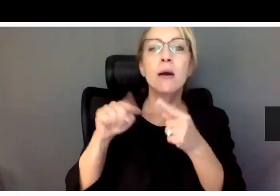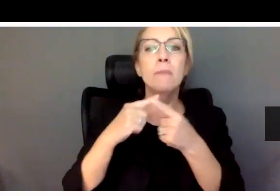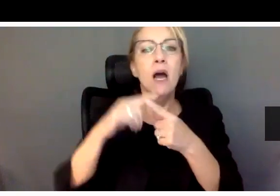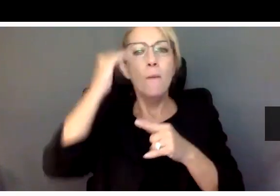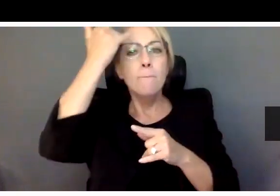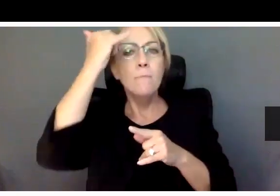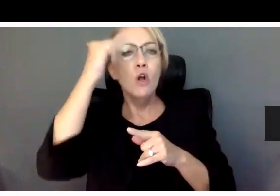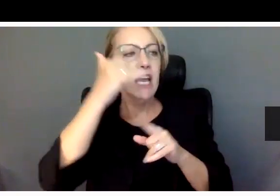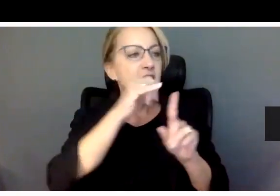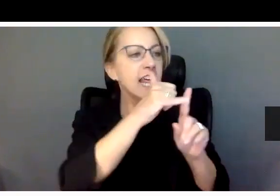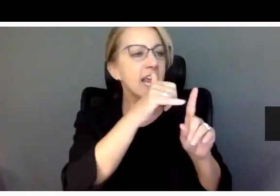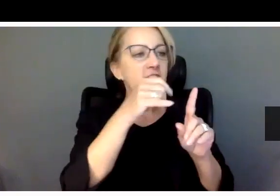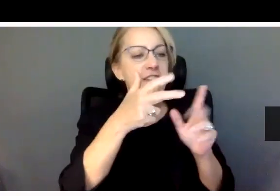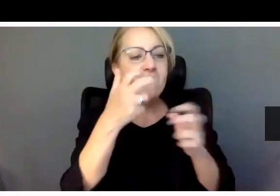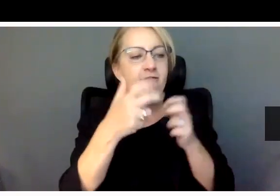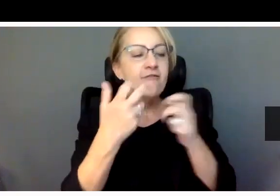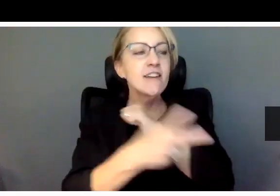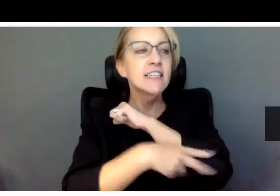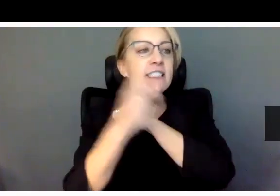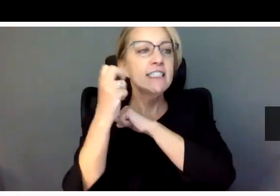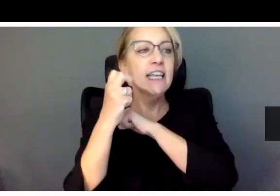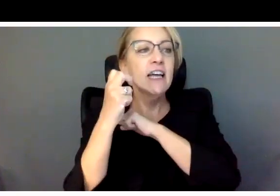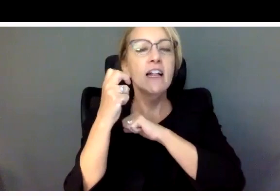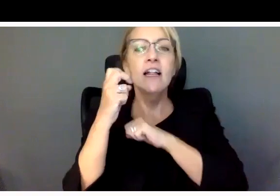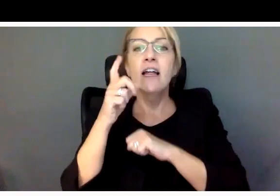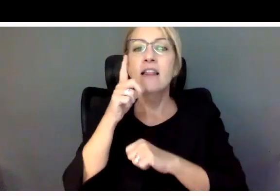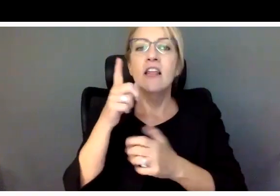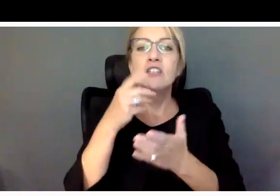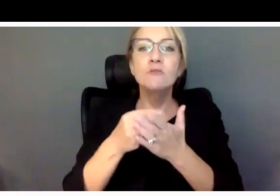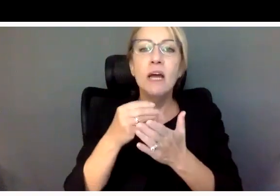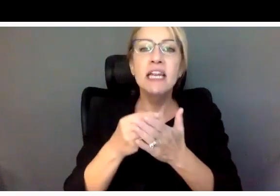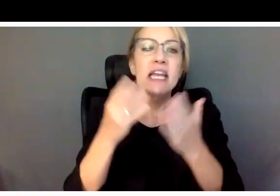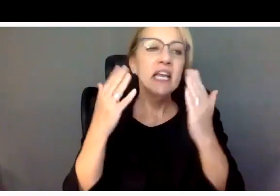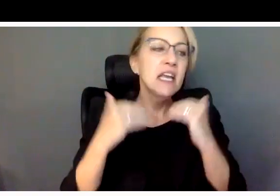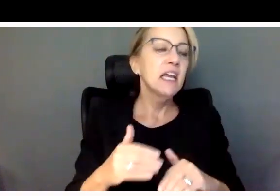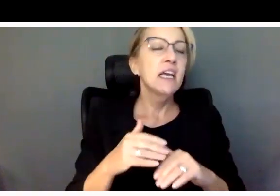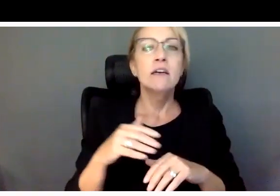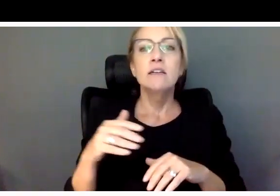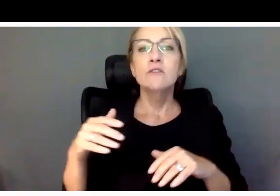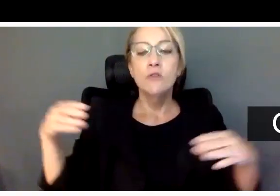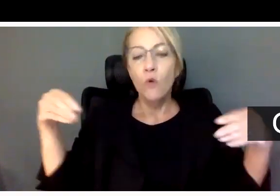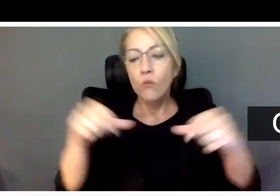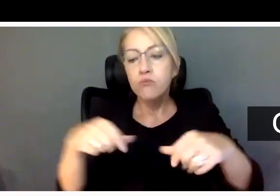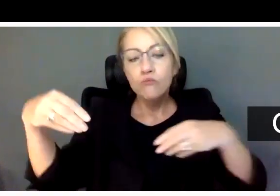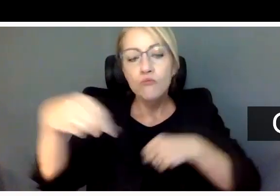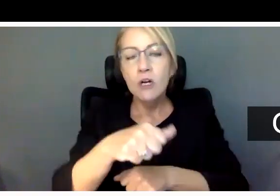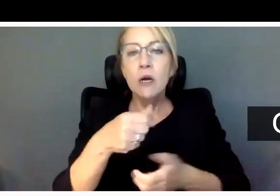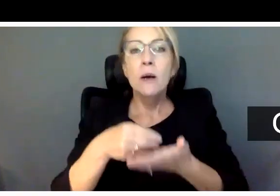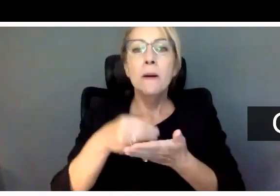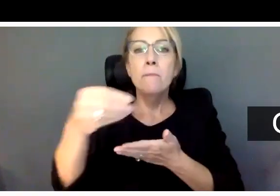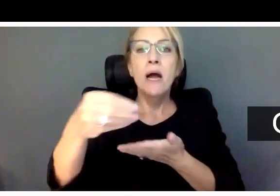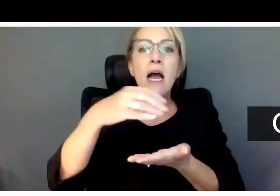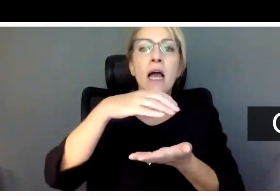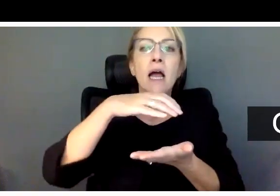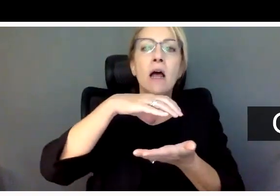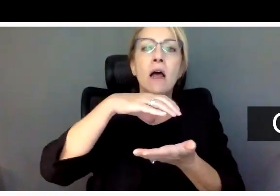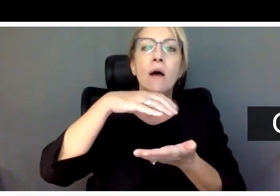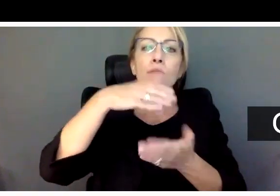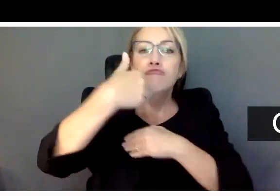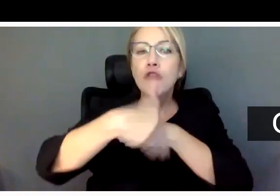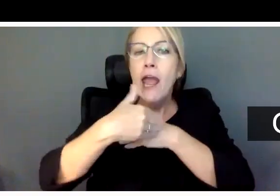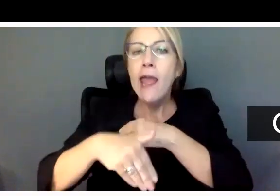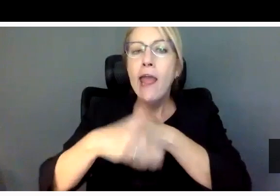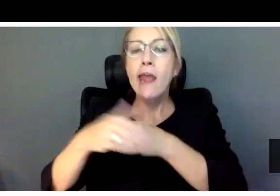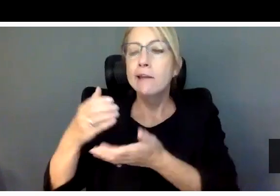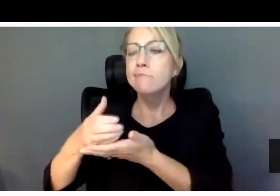their resources and buy a loaf of bread and a jar of peanut butter so that they could all eat. Or about how he got kicked out